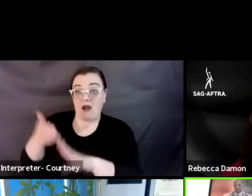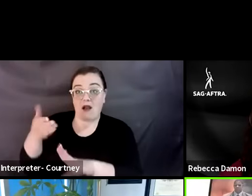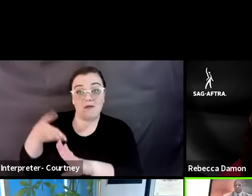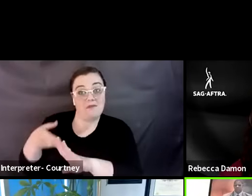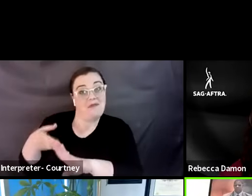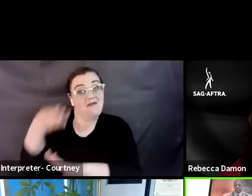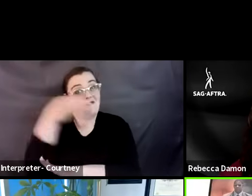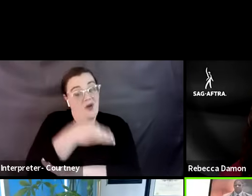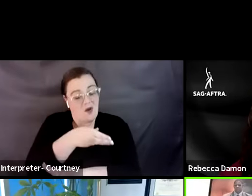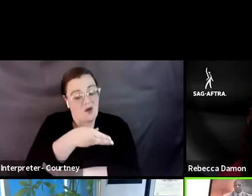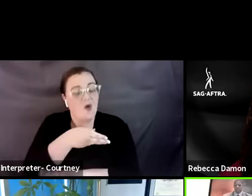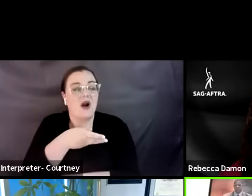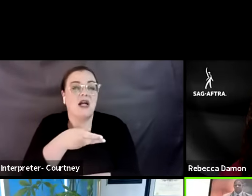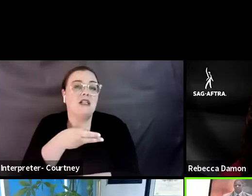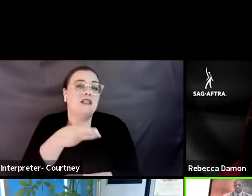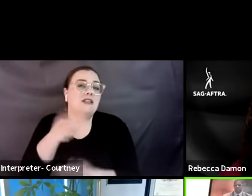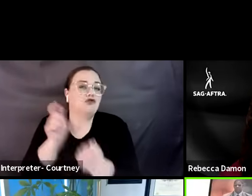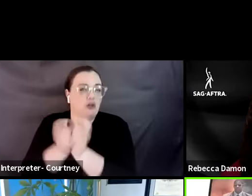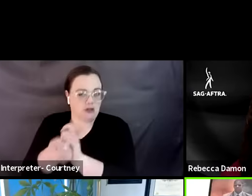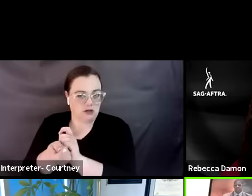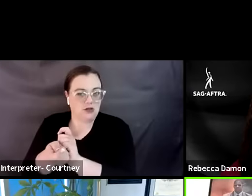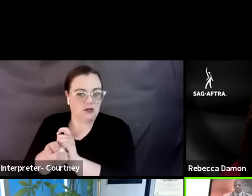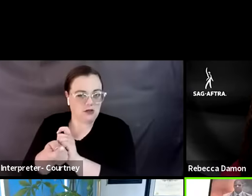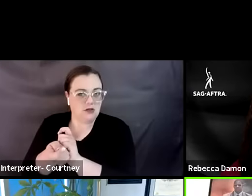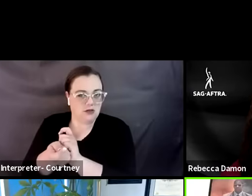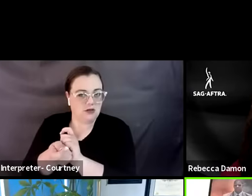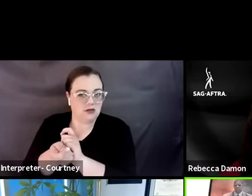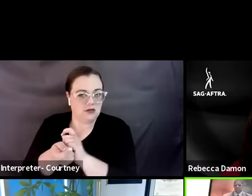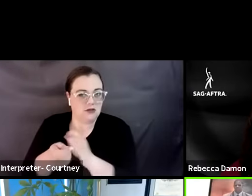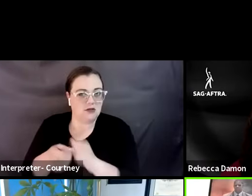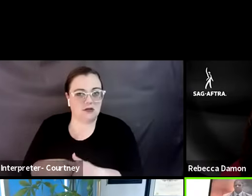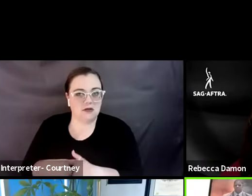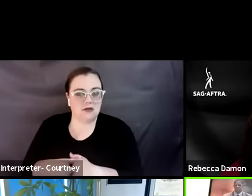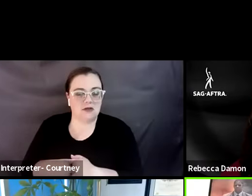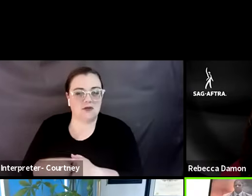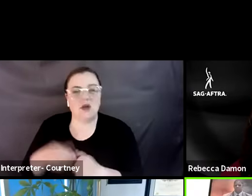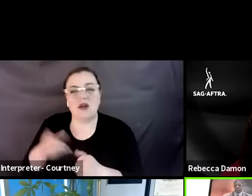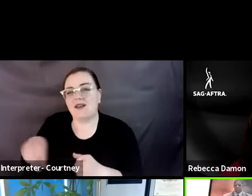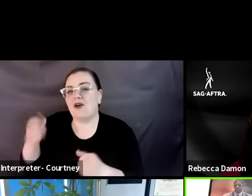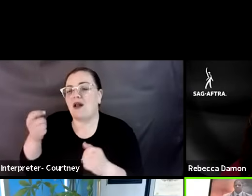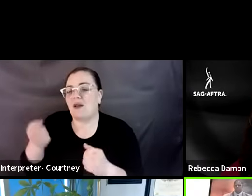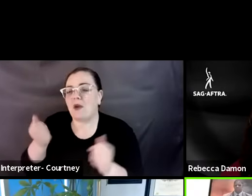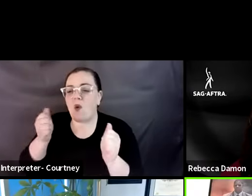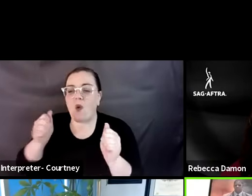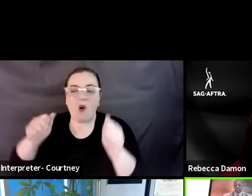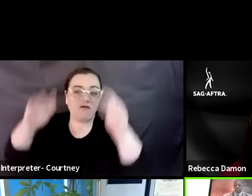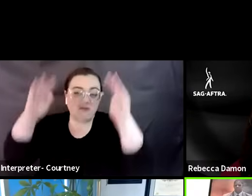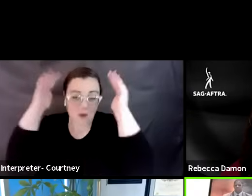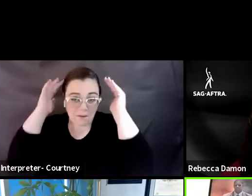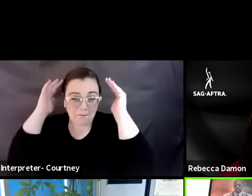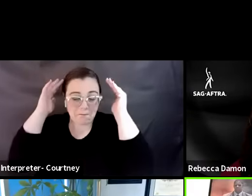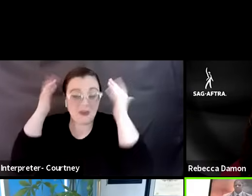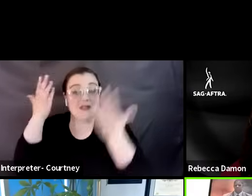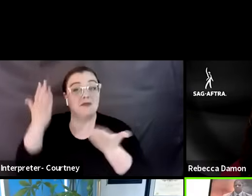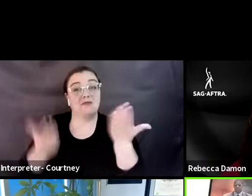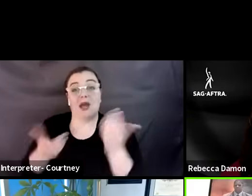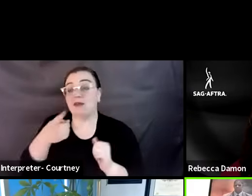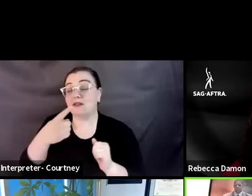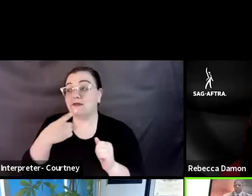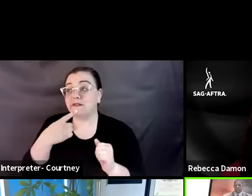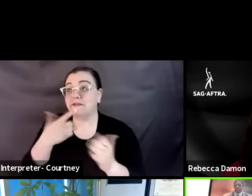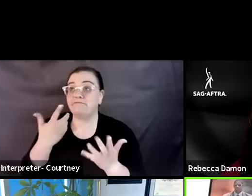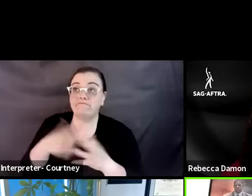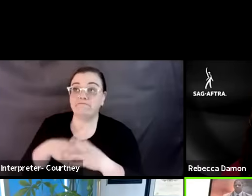knock things out has got hampered, as they're a little overwhelmed. So I would even fall back on, if they have a